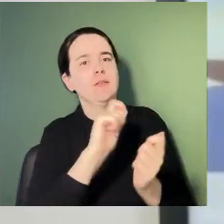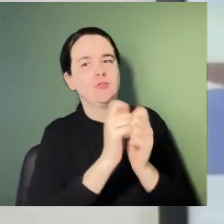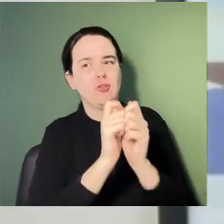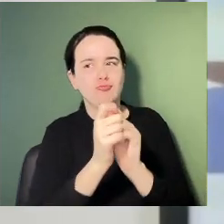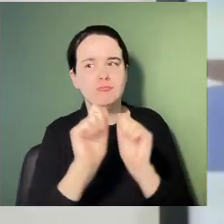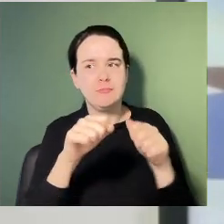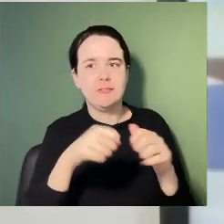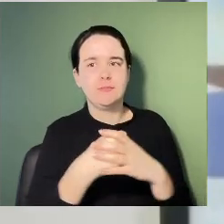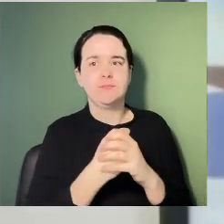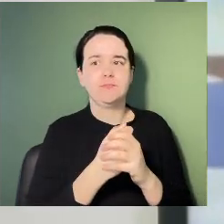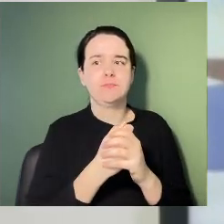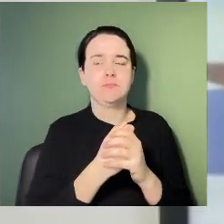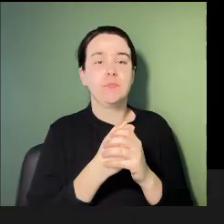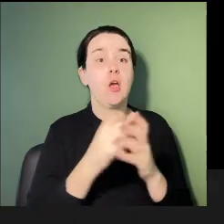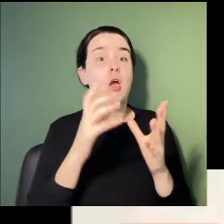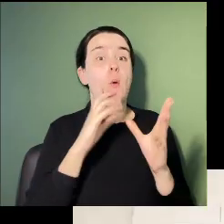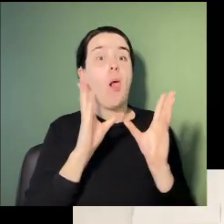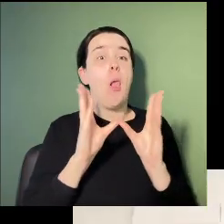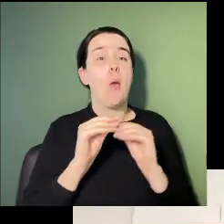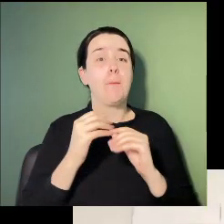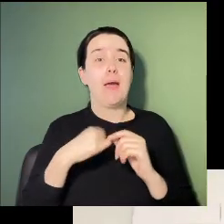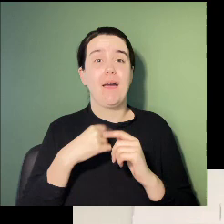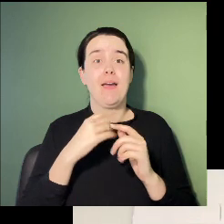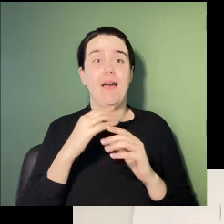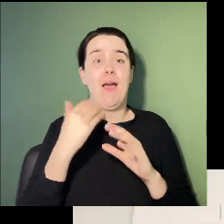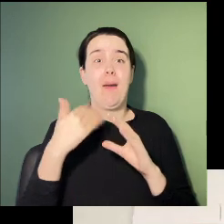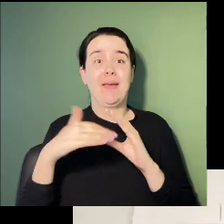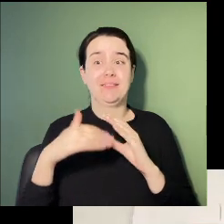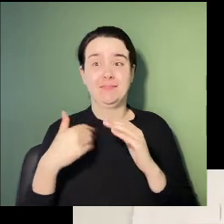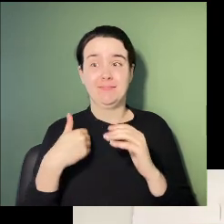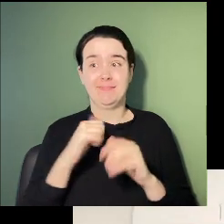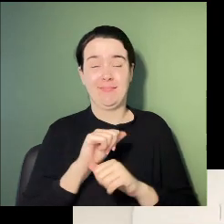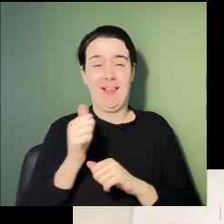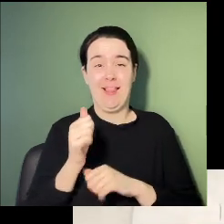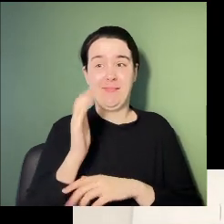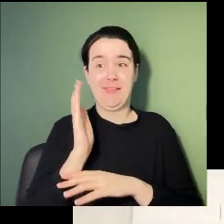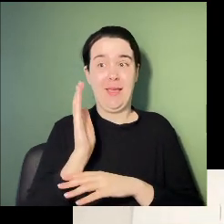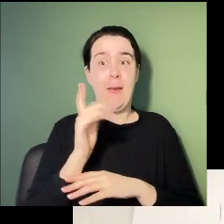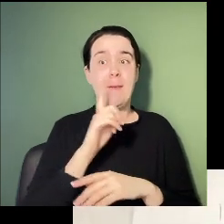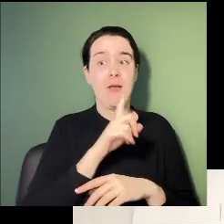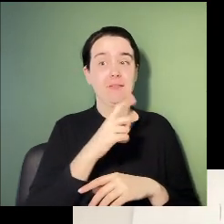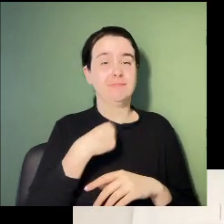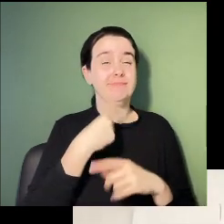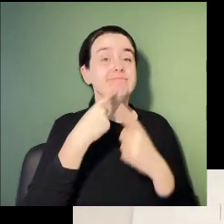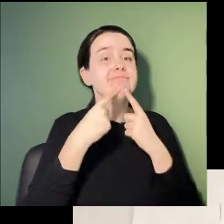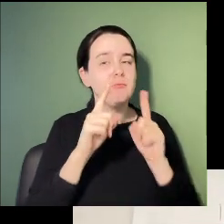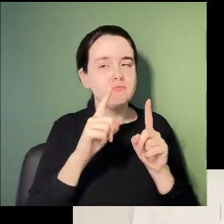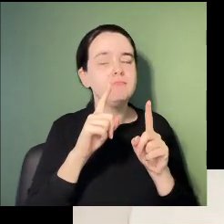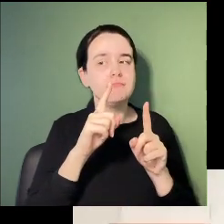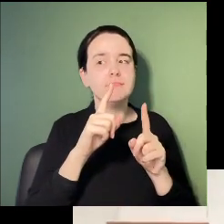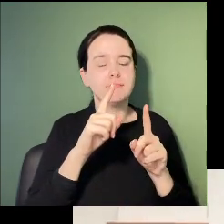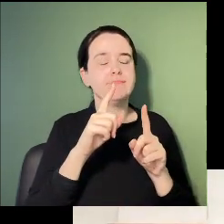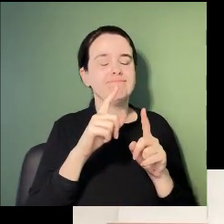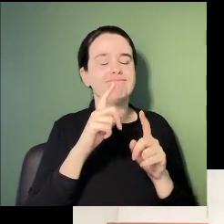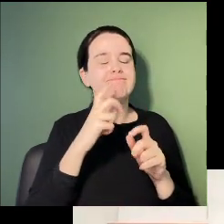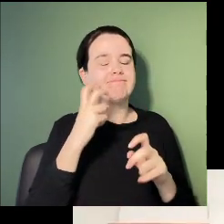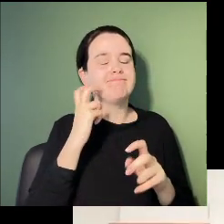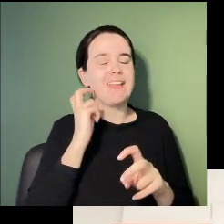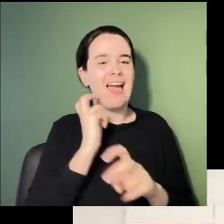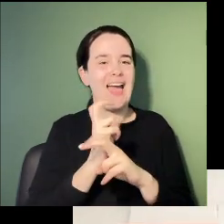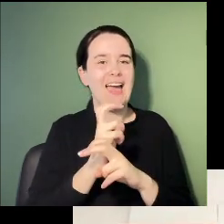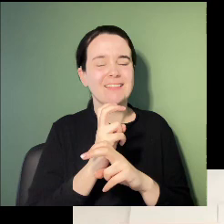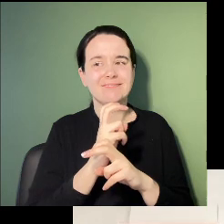closing comments before the next speaker takes over, I would also just like to mention that it is